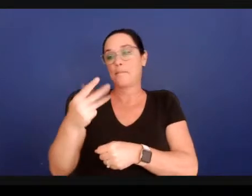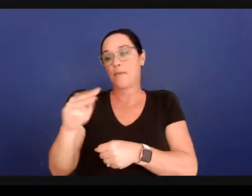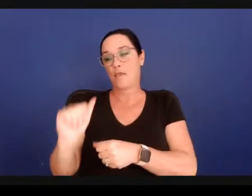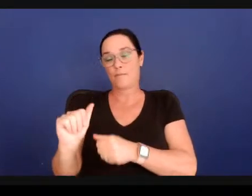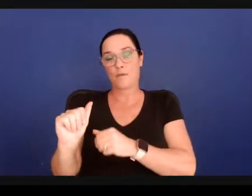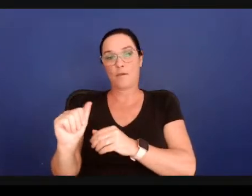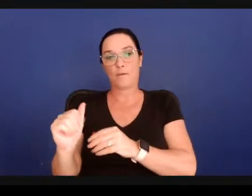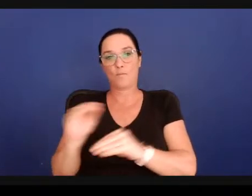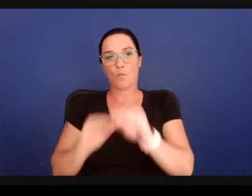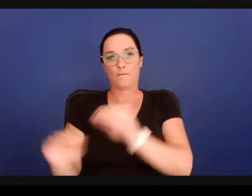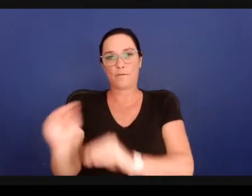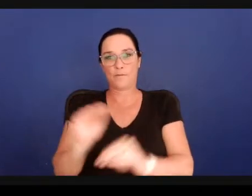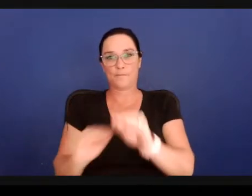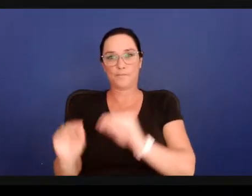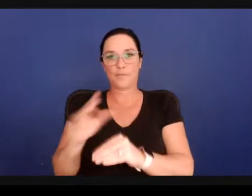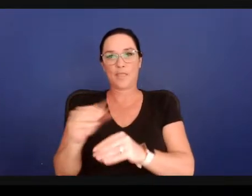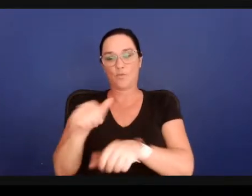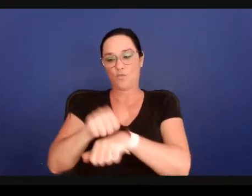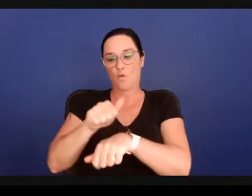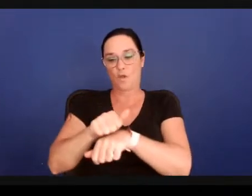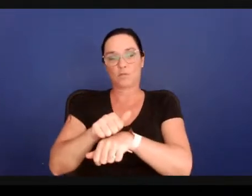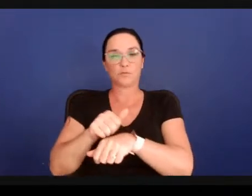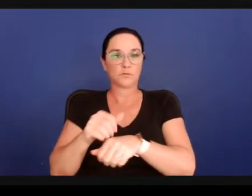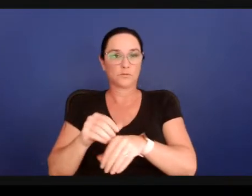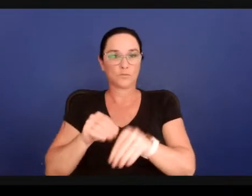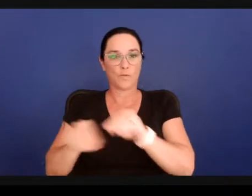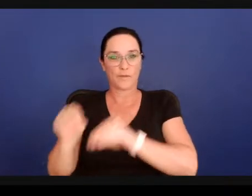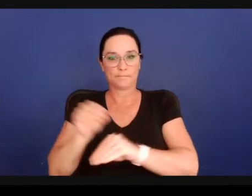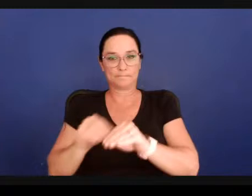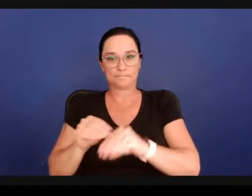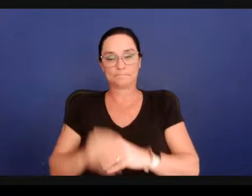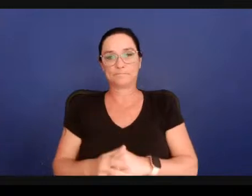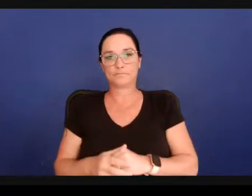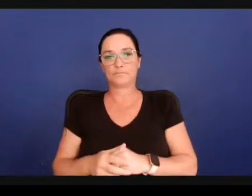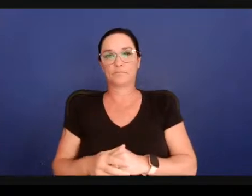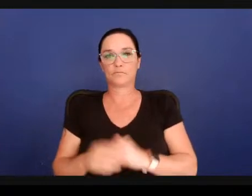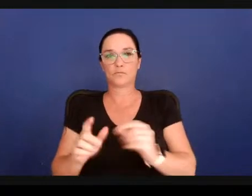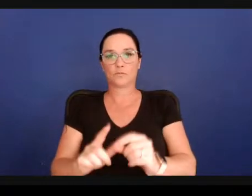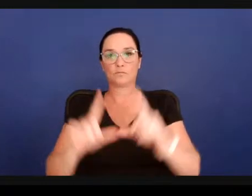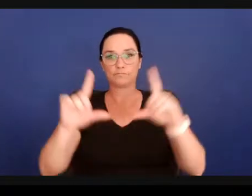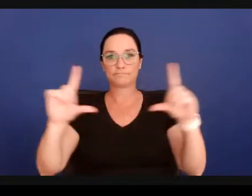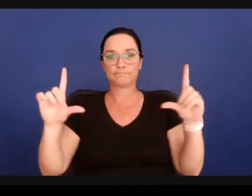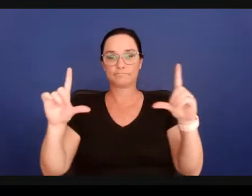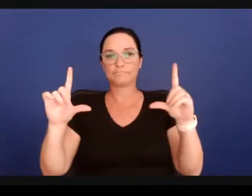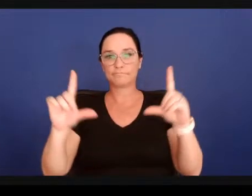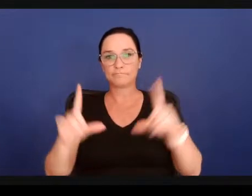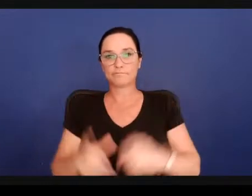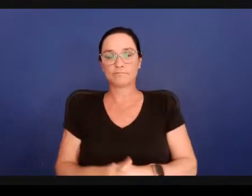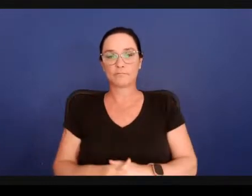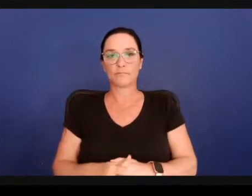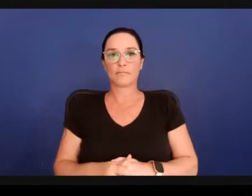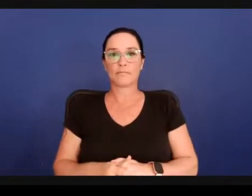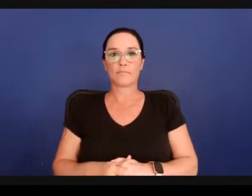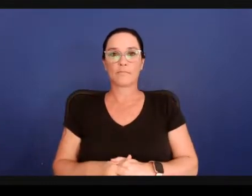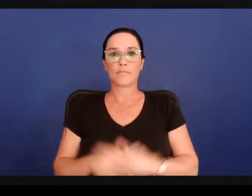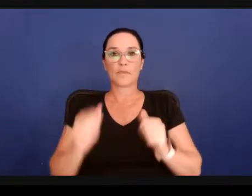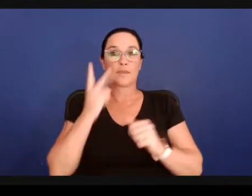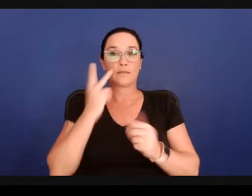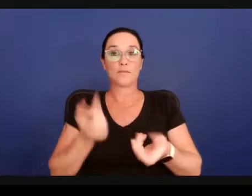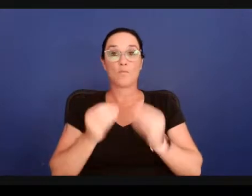on the rocks underground there. So zooming into that, you can see a little more clearly